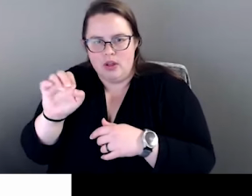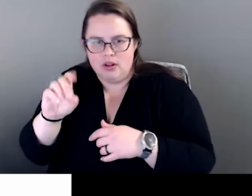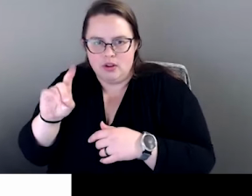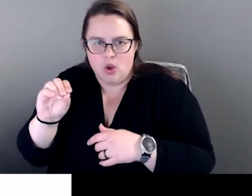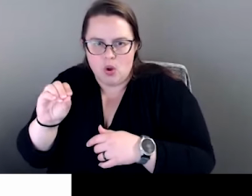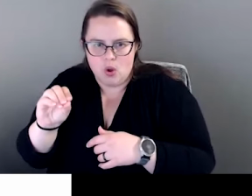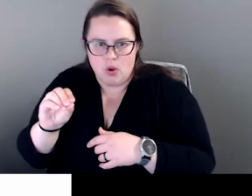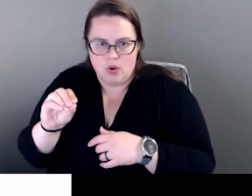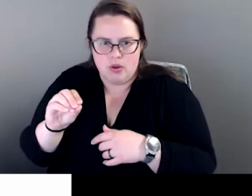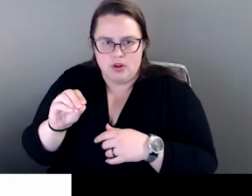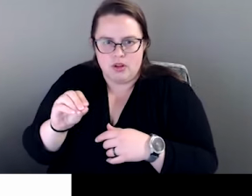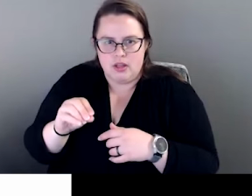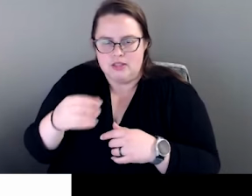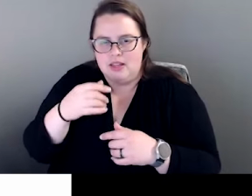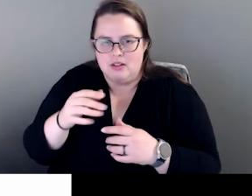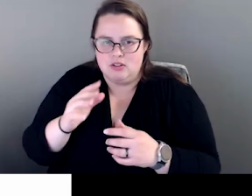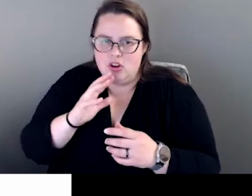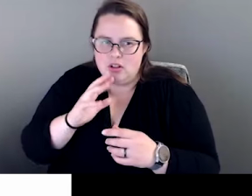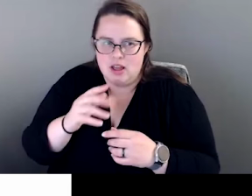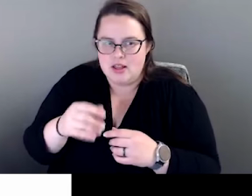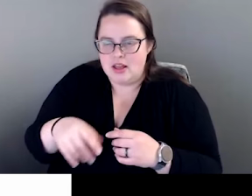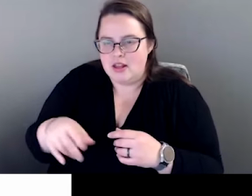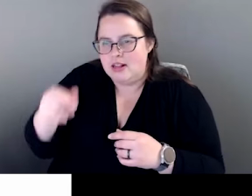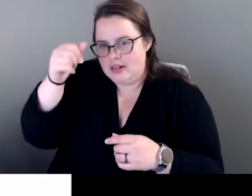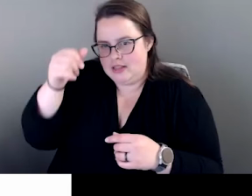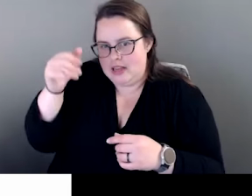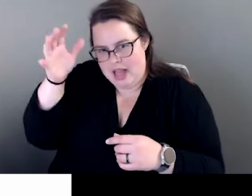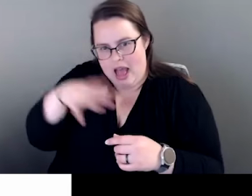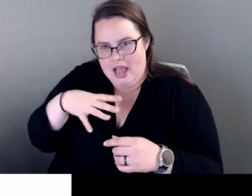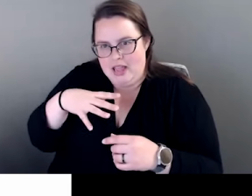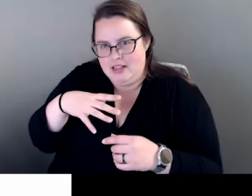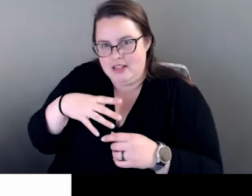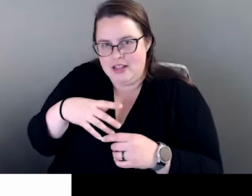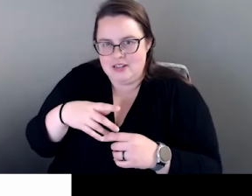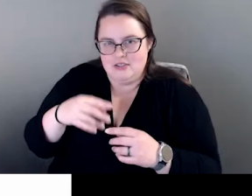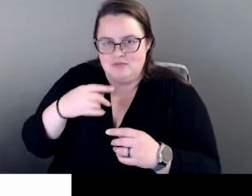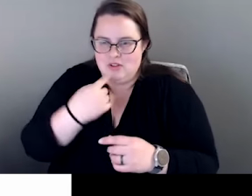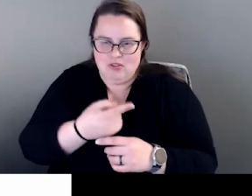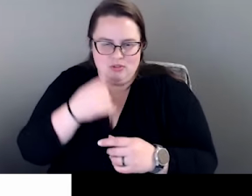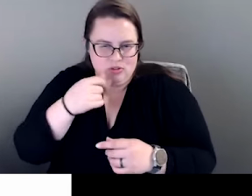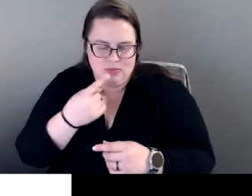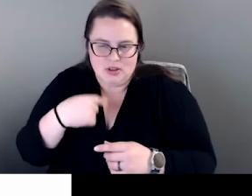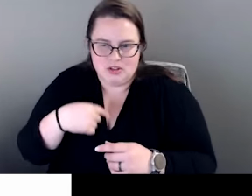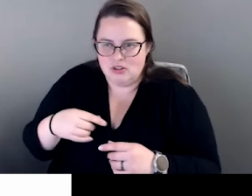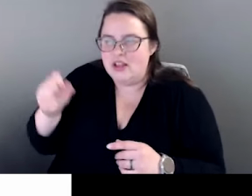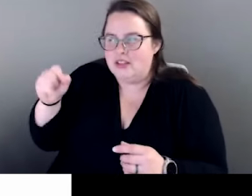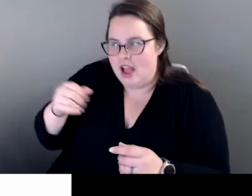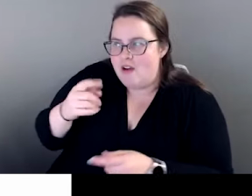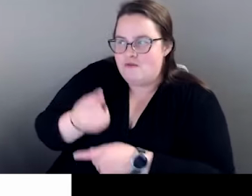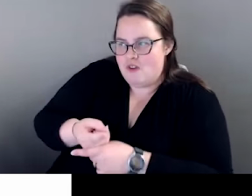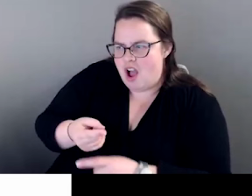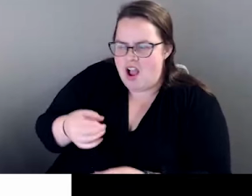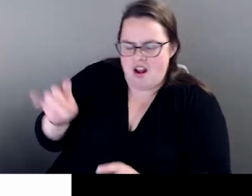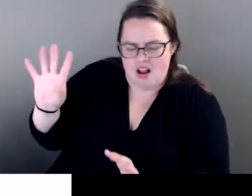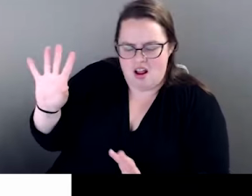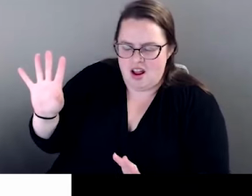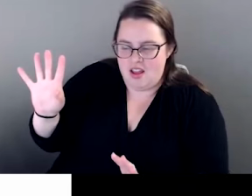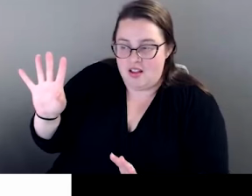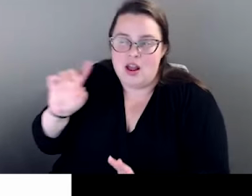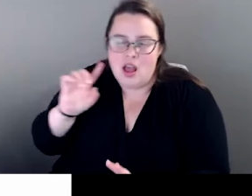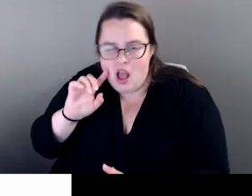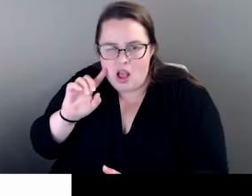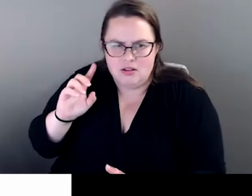girl's, yeah, right, that means no, and she winks. yeah. And so I think that you're right, that no means no.